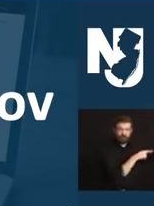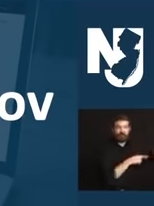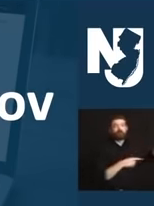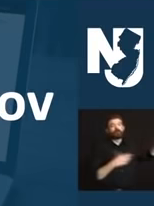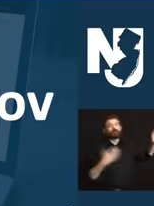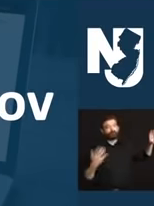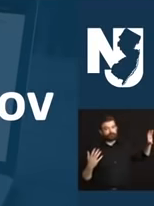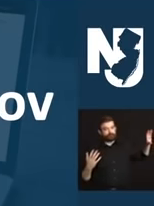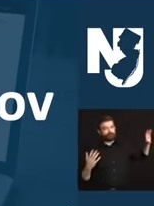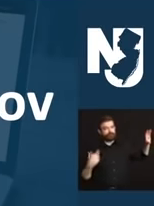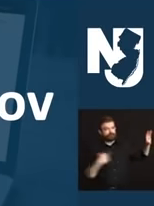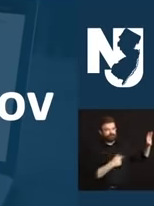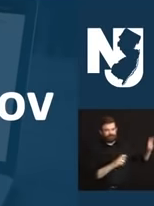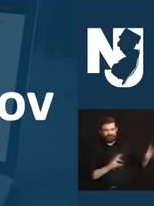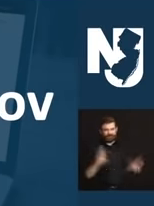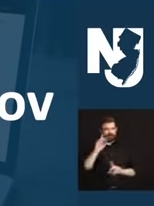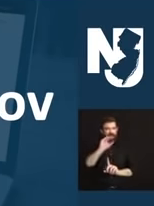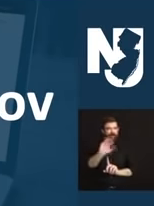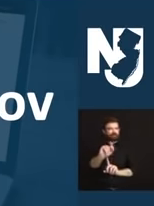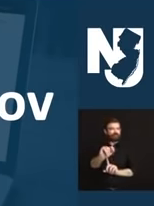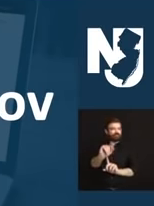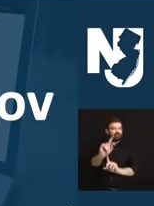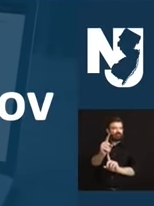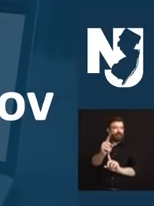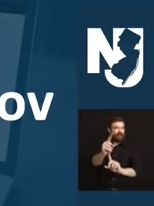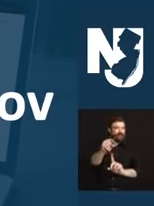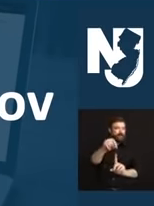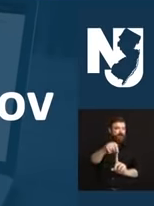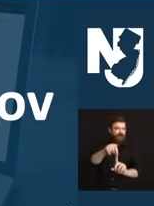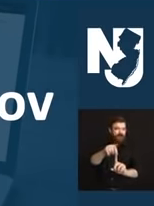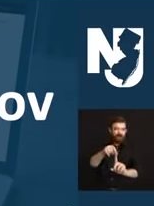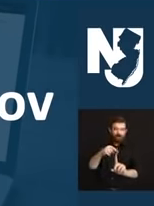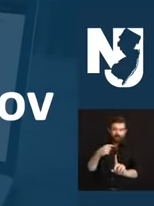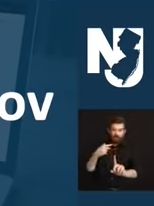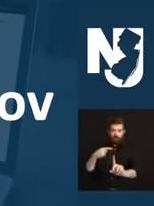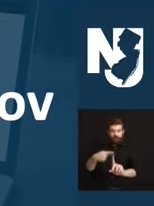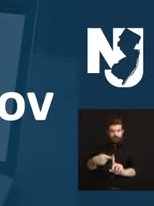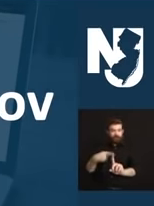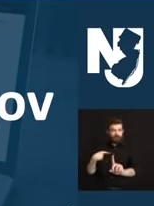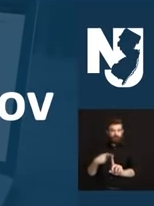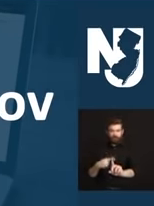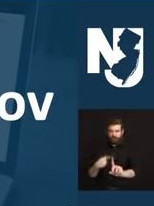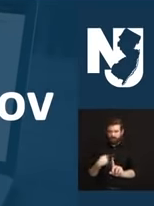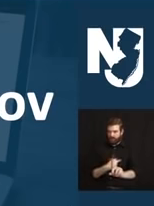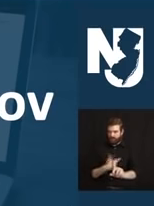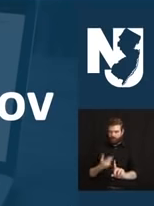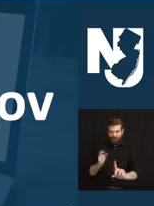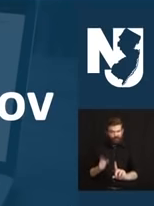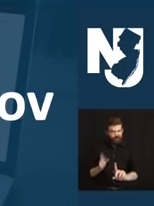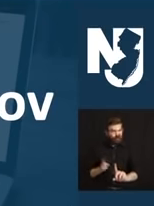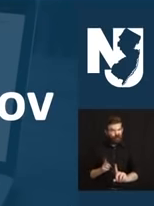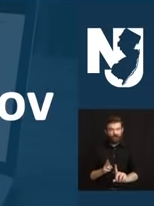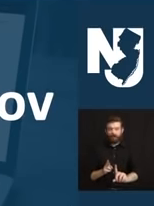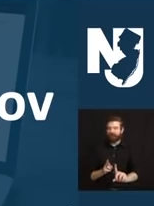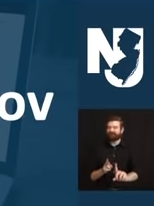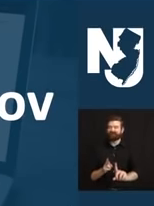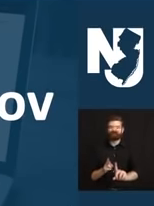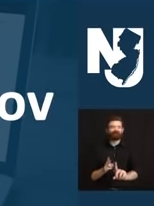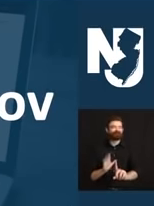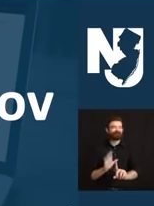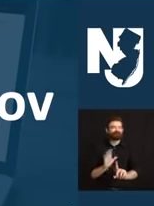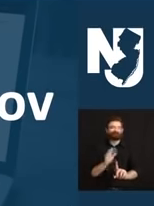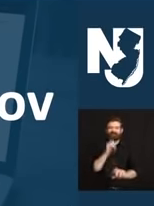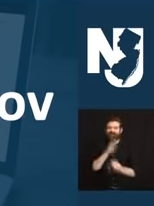lay just around the corner. We must have the flexibility to borrow essential funds to fully